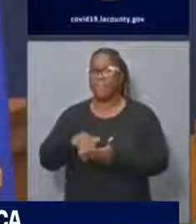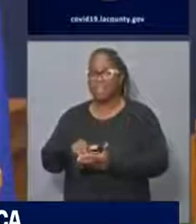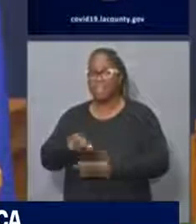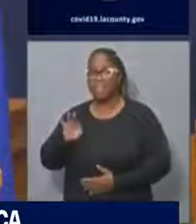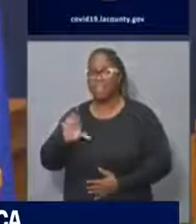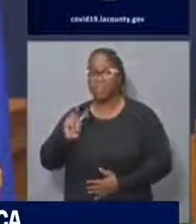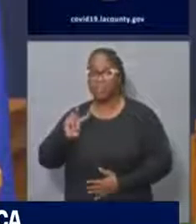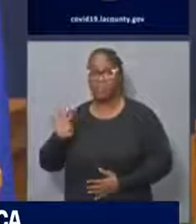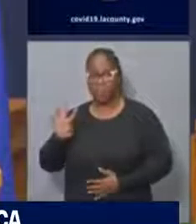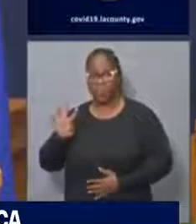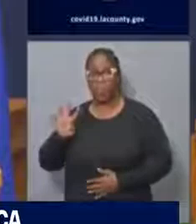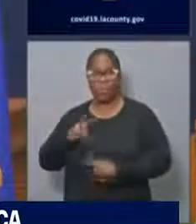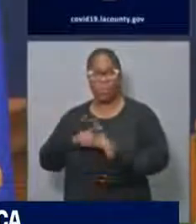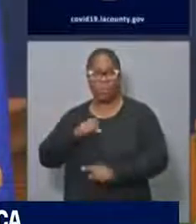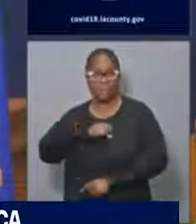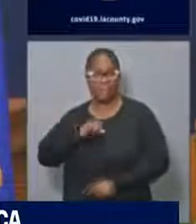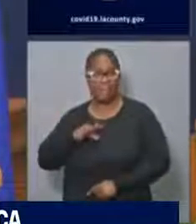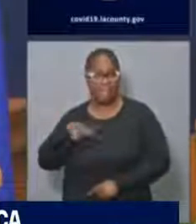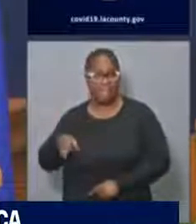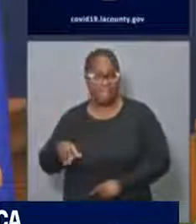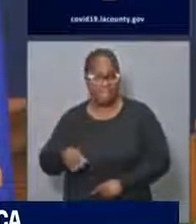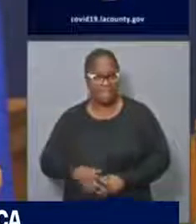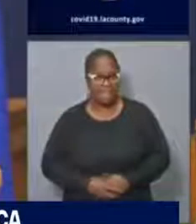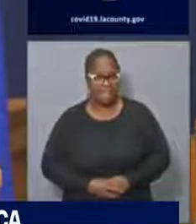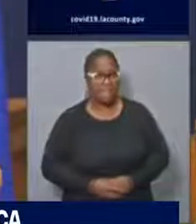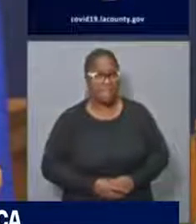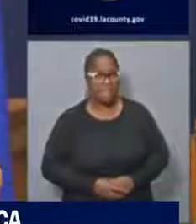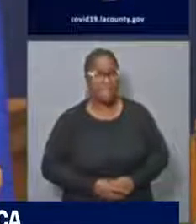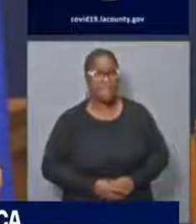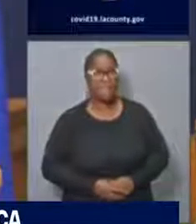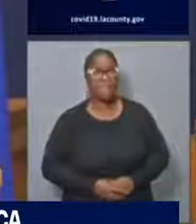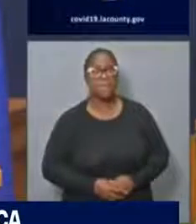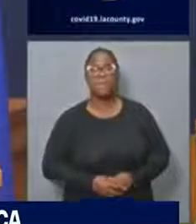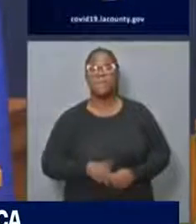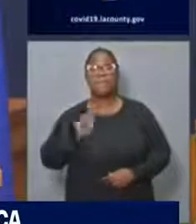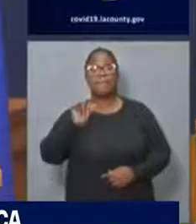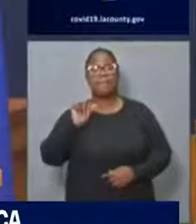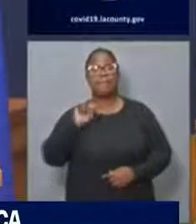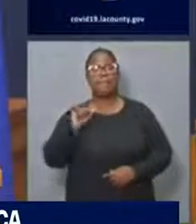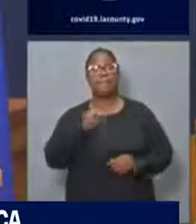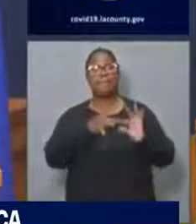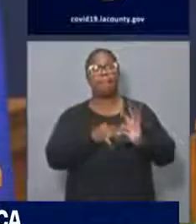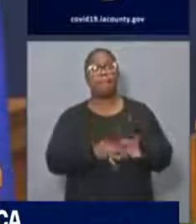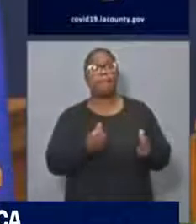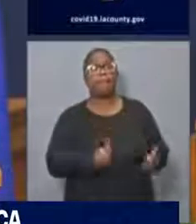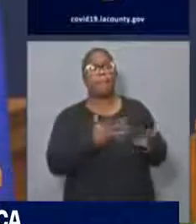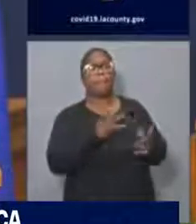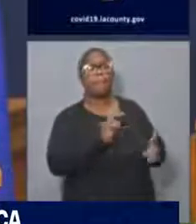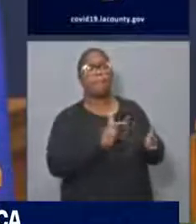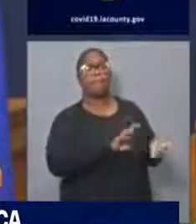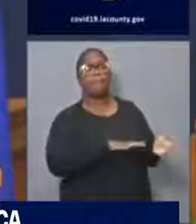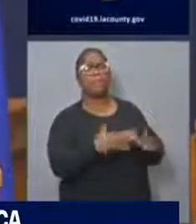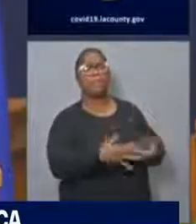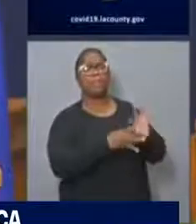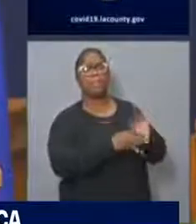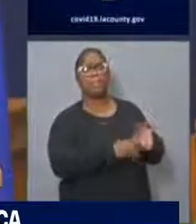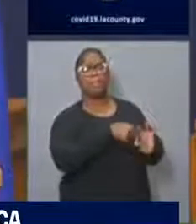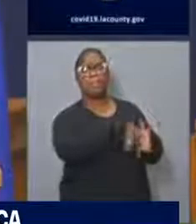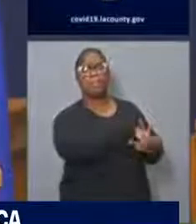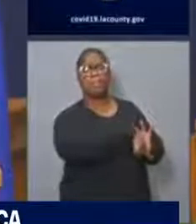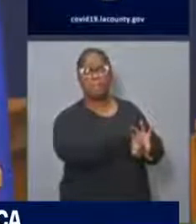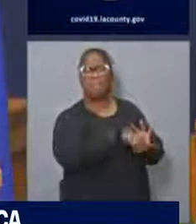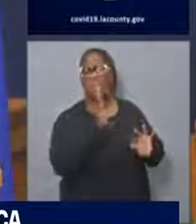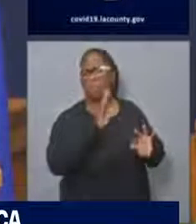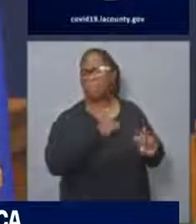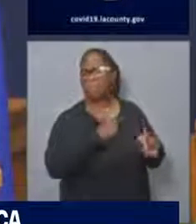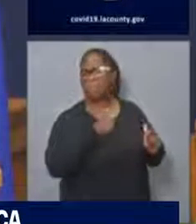9,524 cases among staff. I will be able to update the data on the deaths of residents in institutional settings later today, and you'll